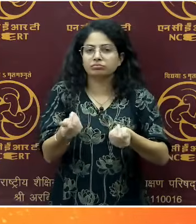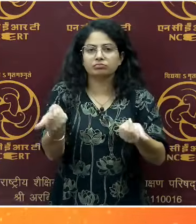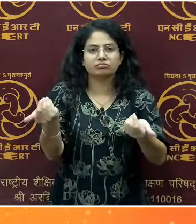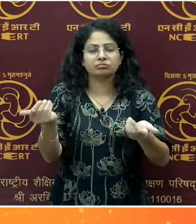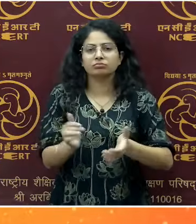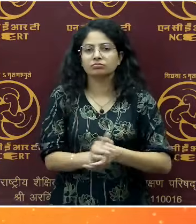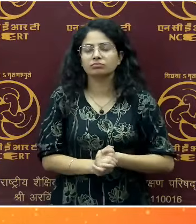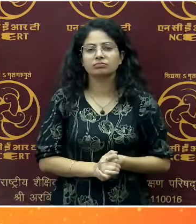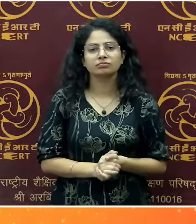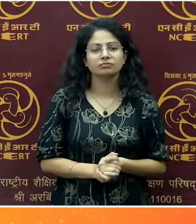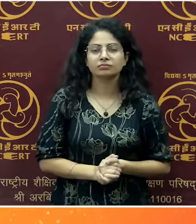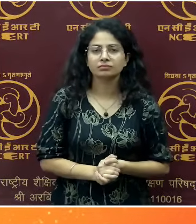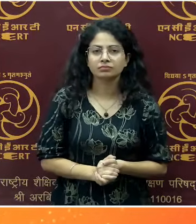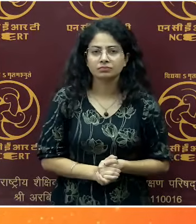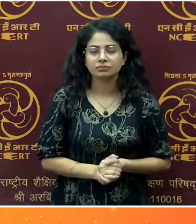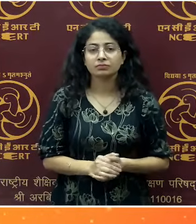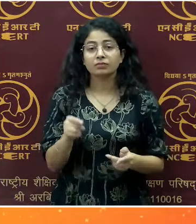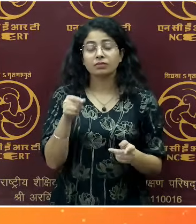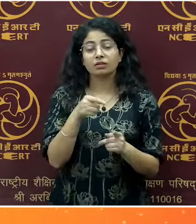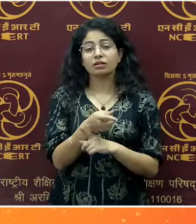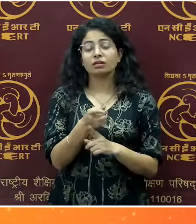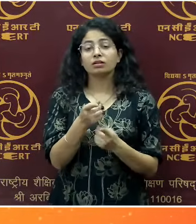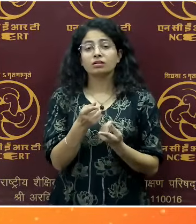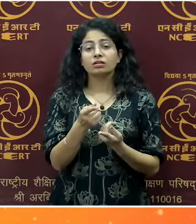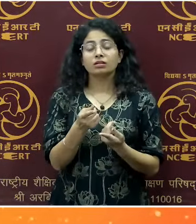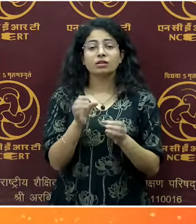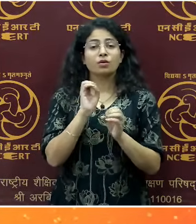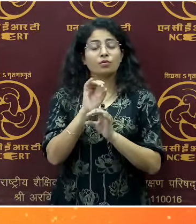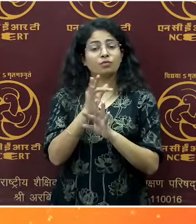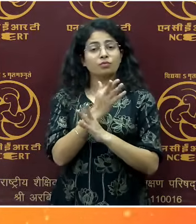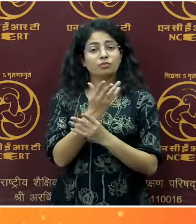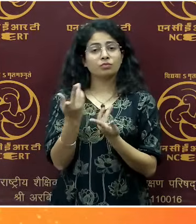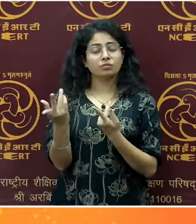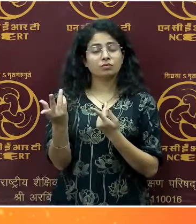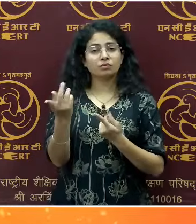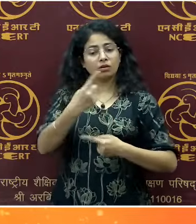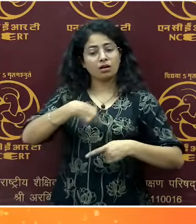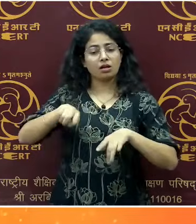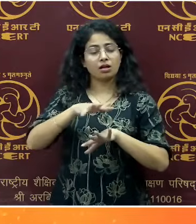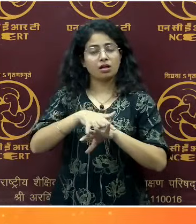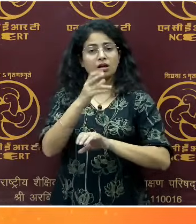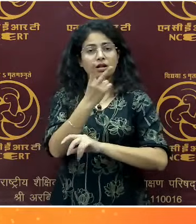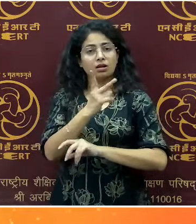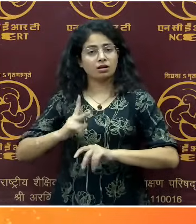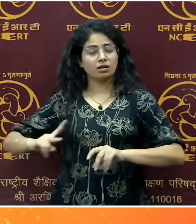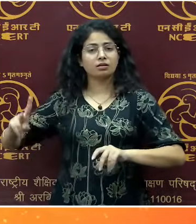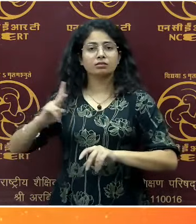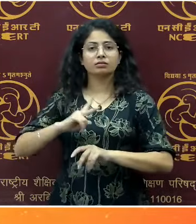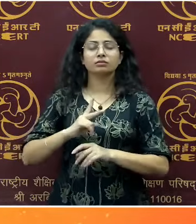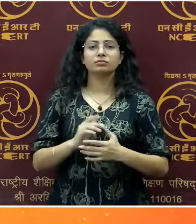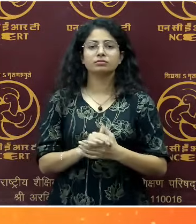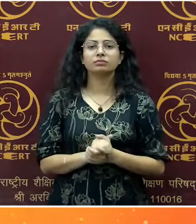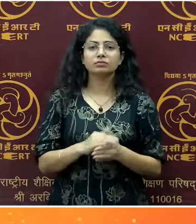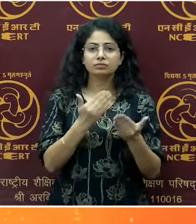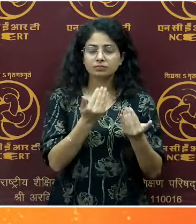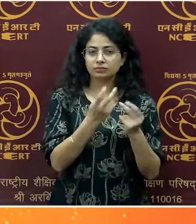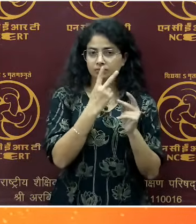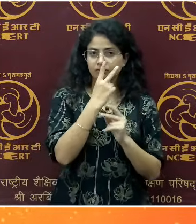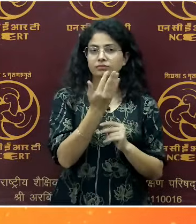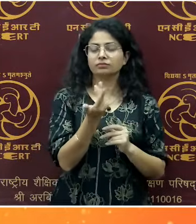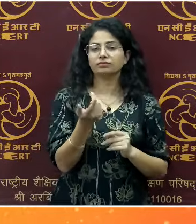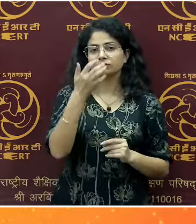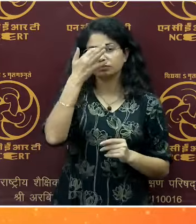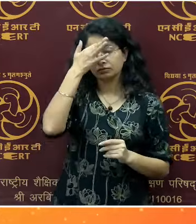forest. So it was the main information about all the animals. So here we can see